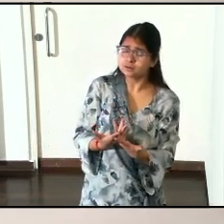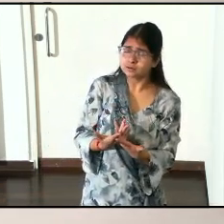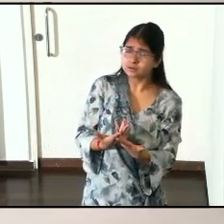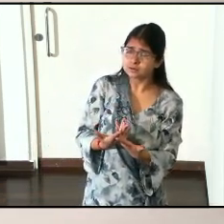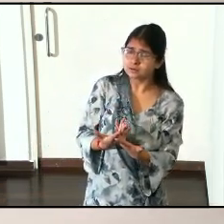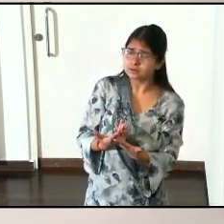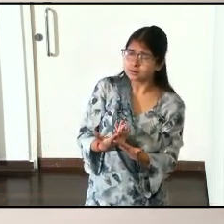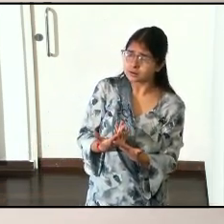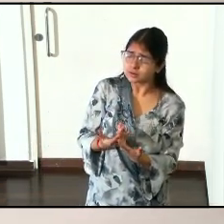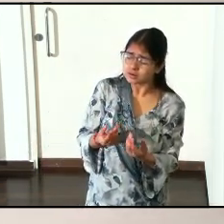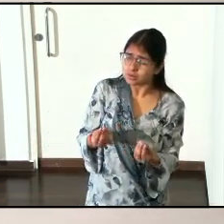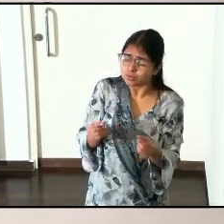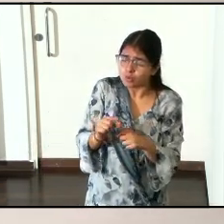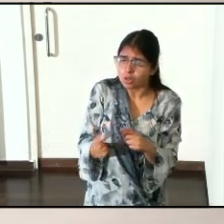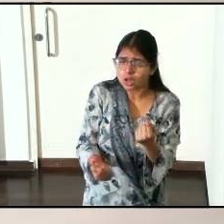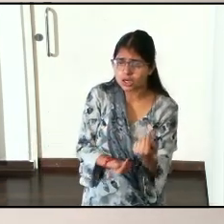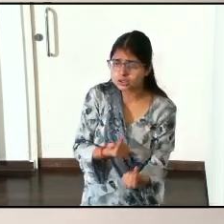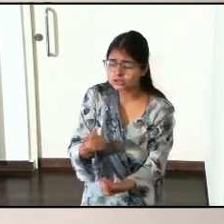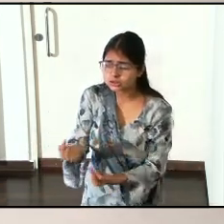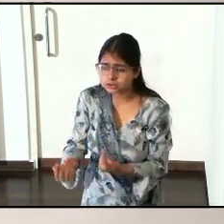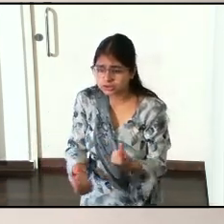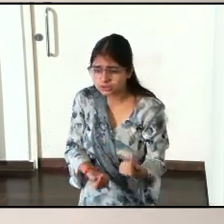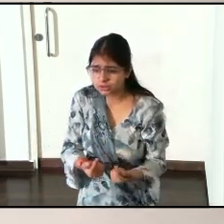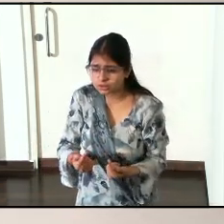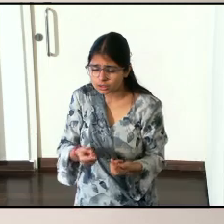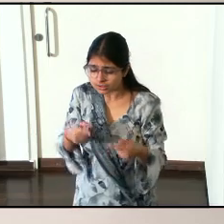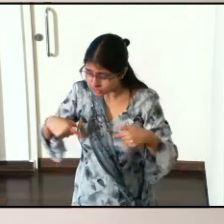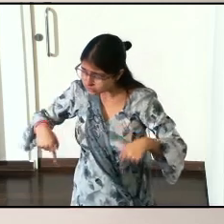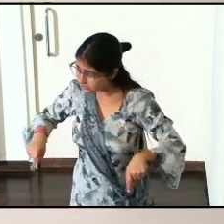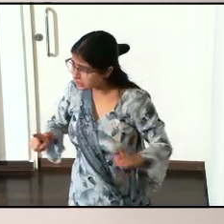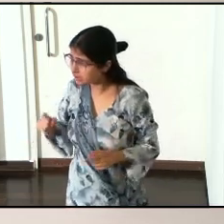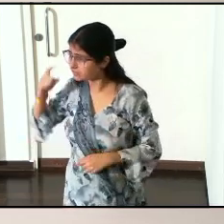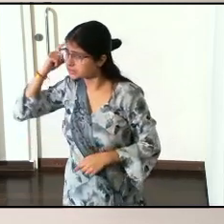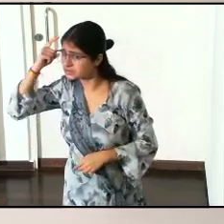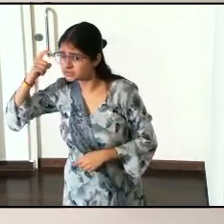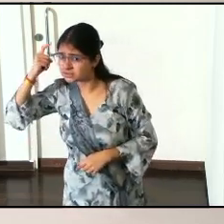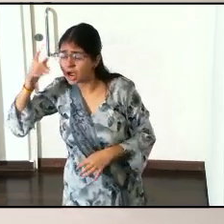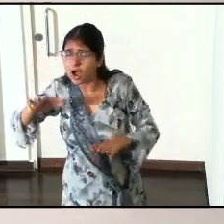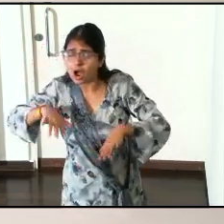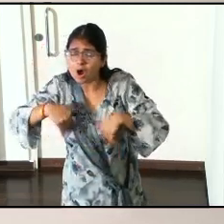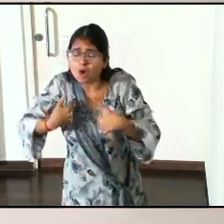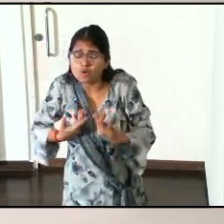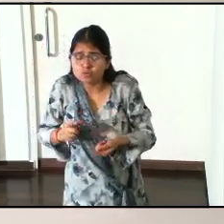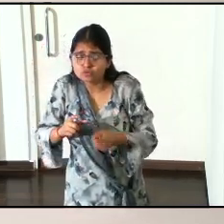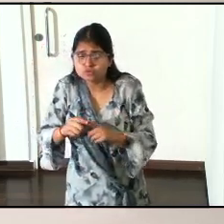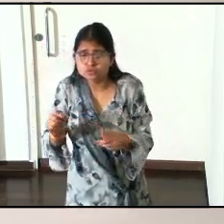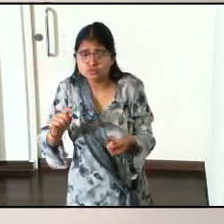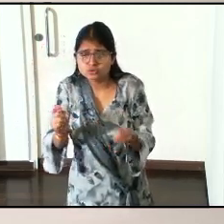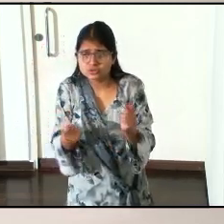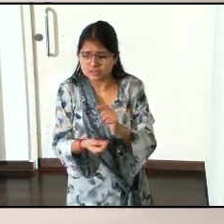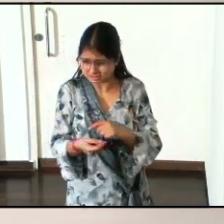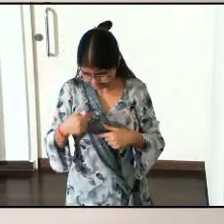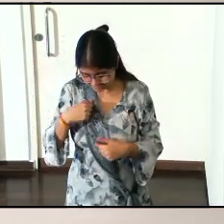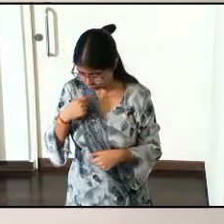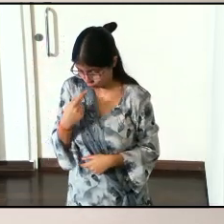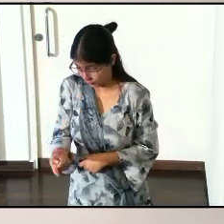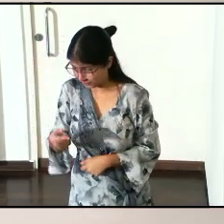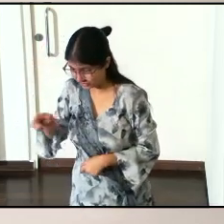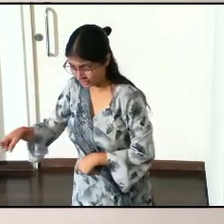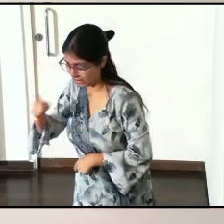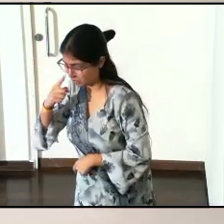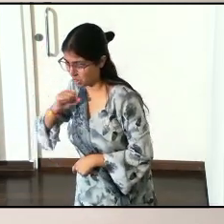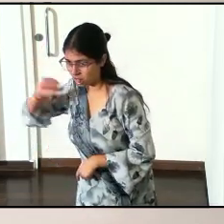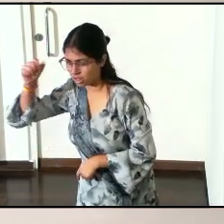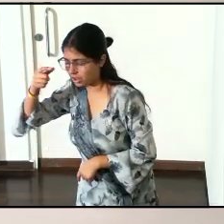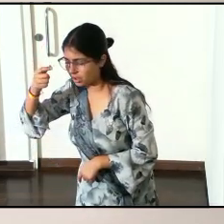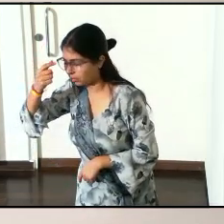do politics, to think about how to make a change. I'm not saying that those are not issues that shouldn't